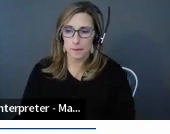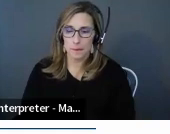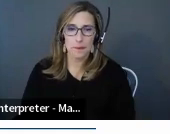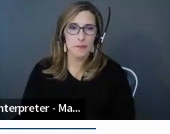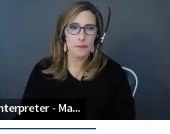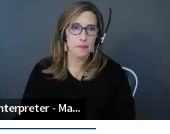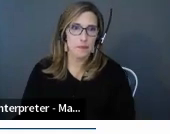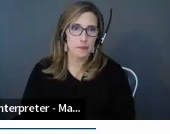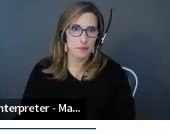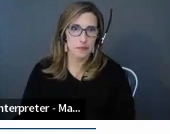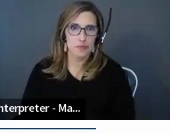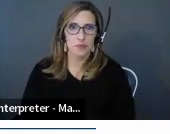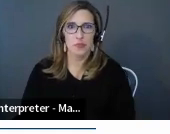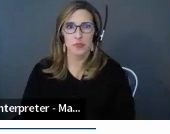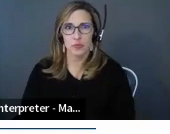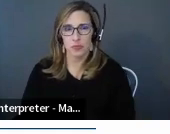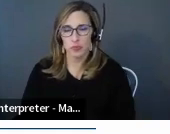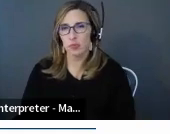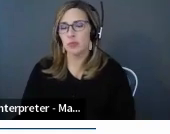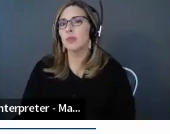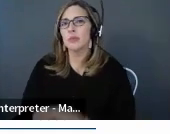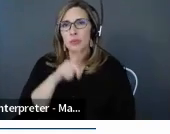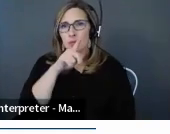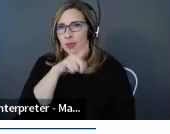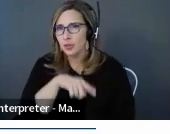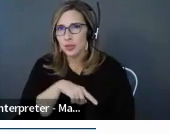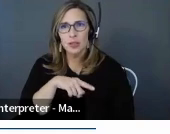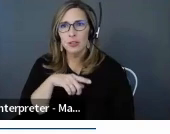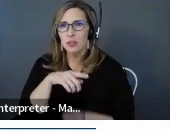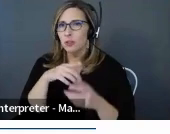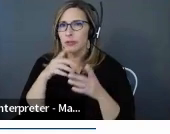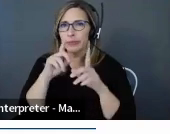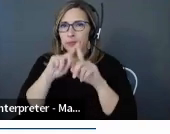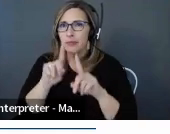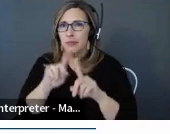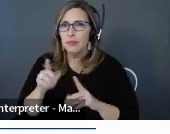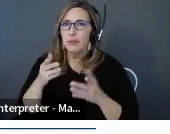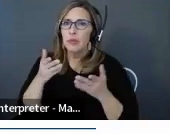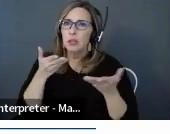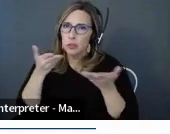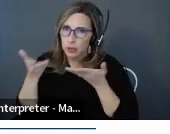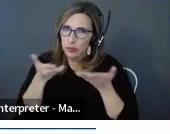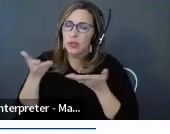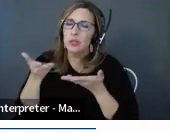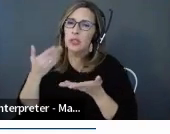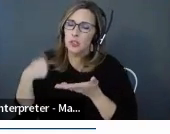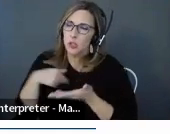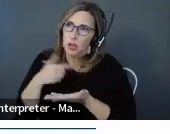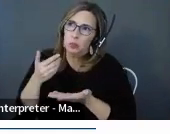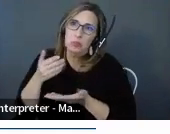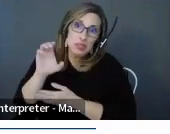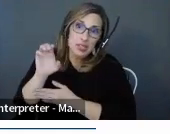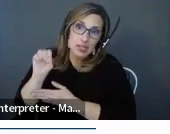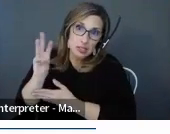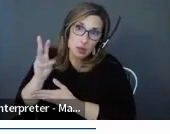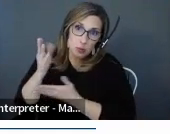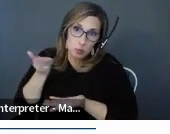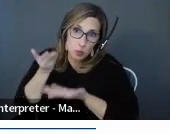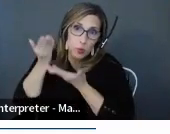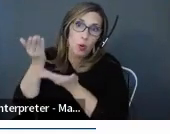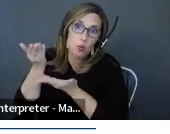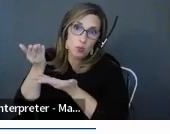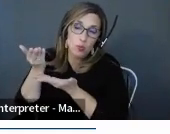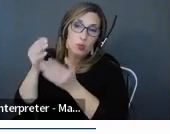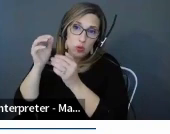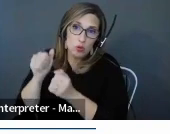This slide here is just a reminder of what services are proposed to be covered by the CSW. I'm going to